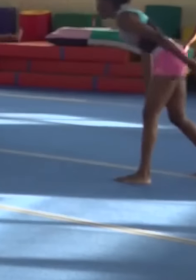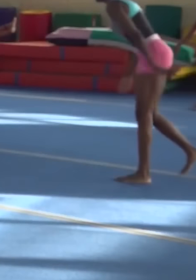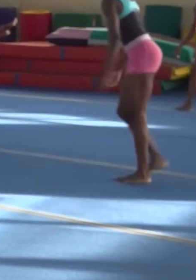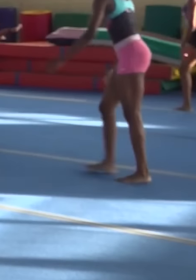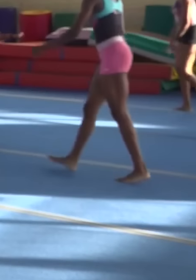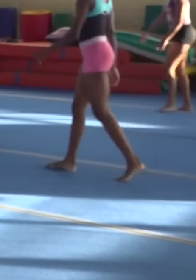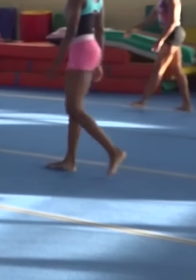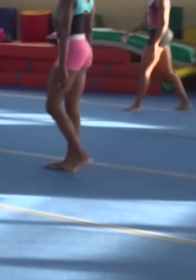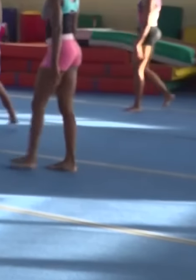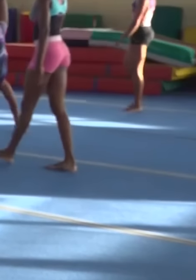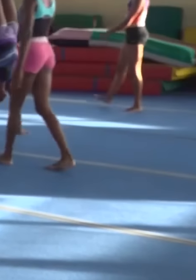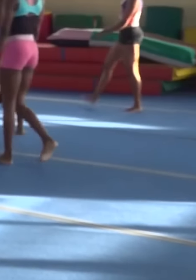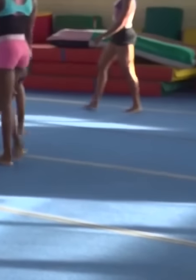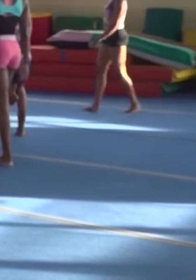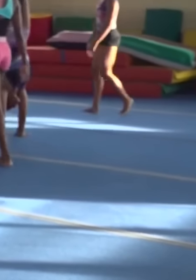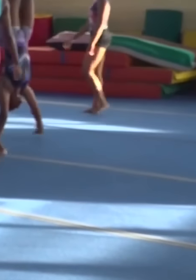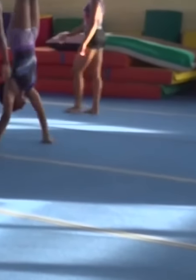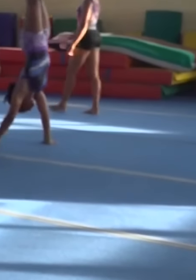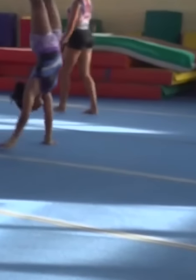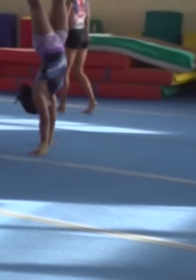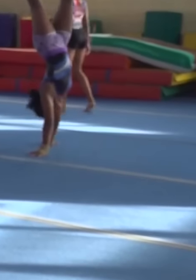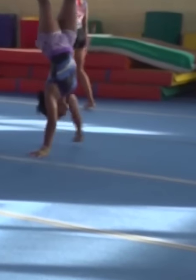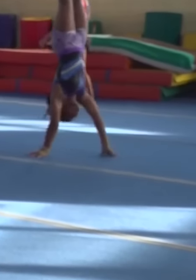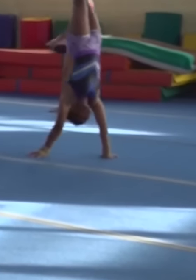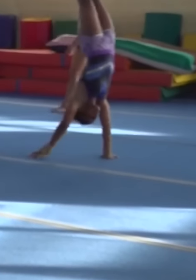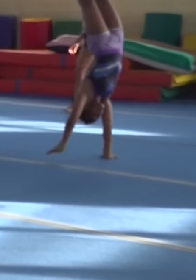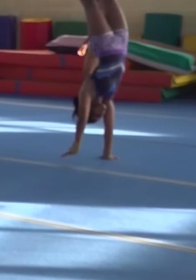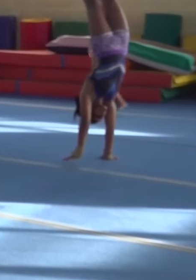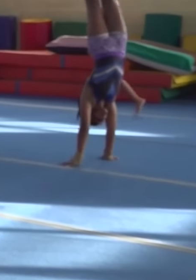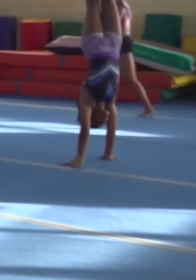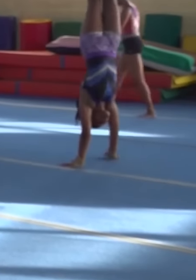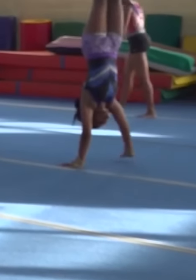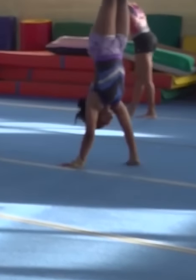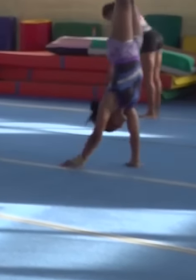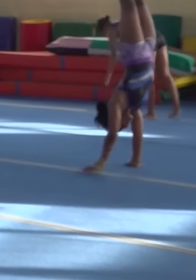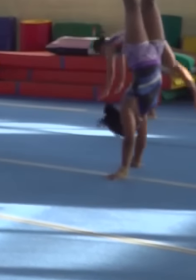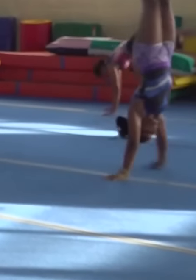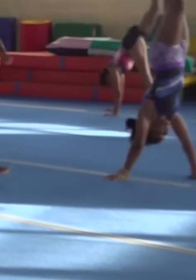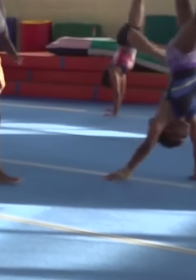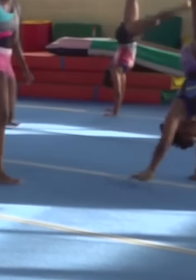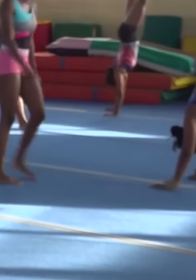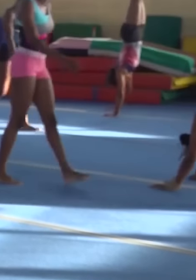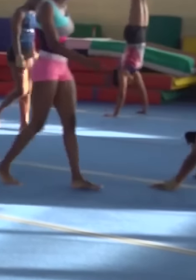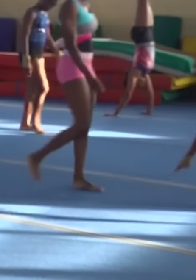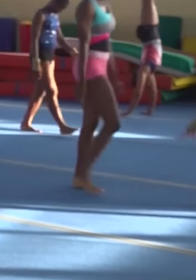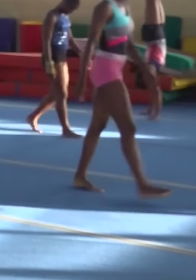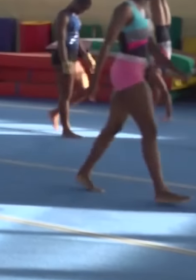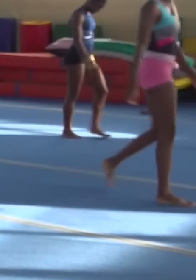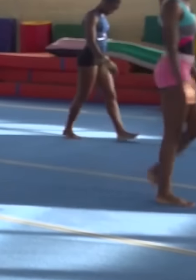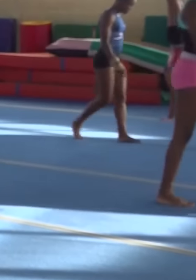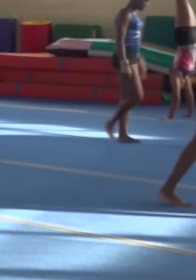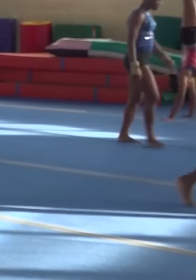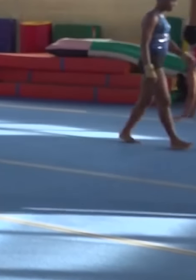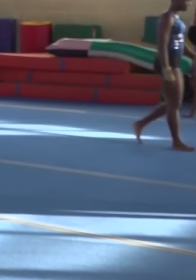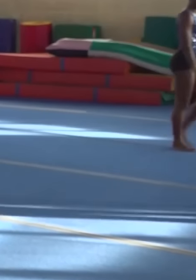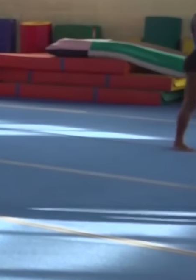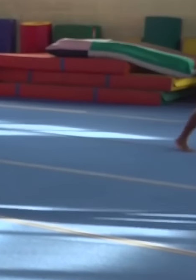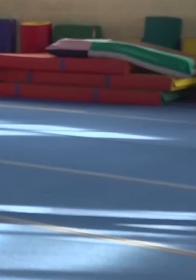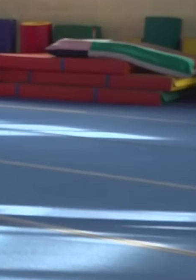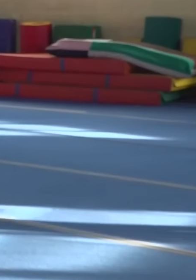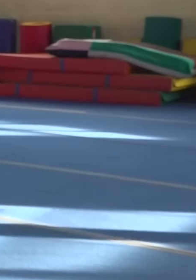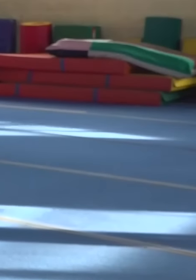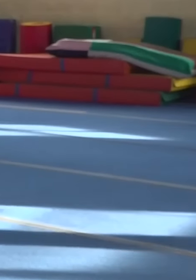have no doubt that some of our kids will definitely medal on certain apparatus and maybe in the all-around as well. We are at a disadvantage